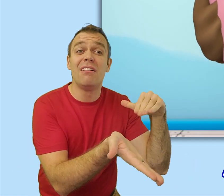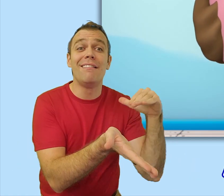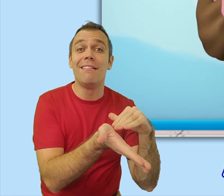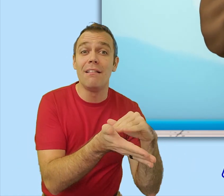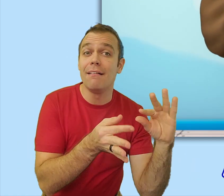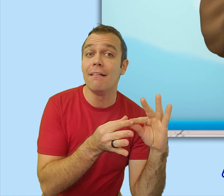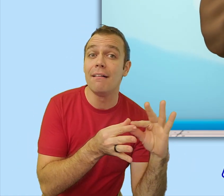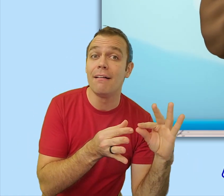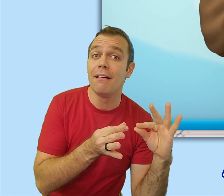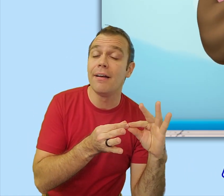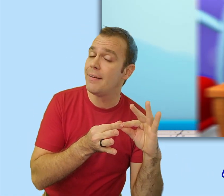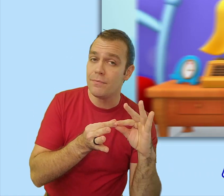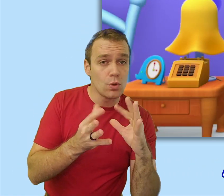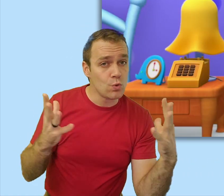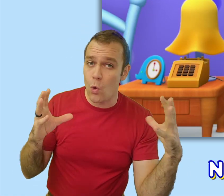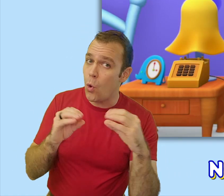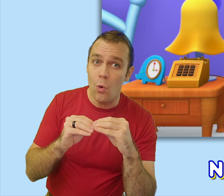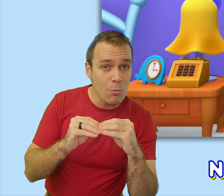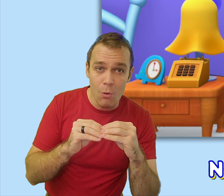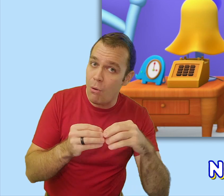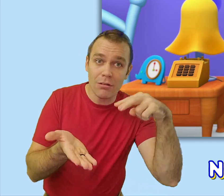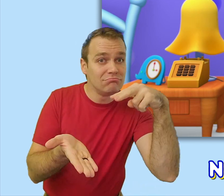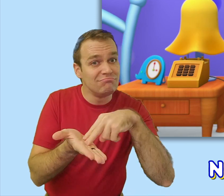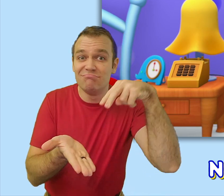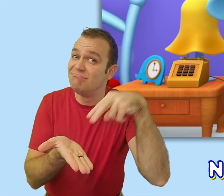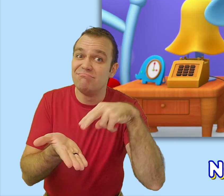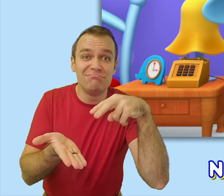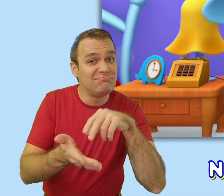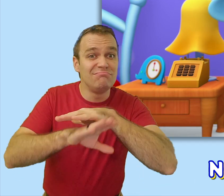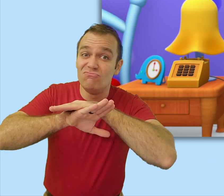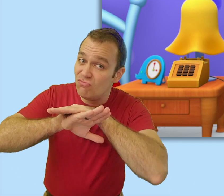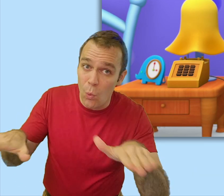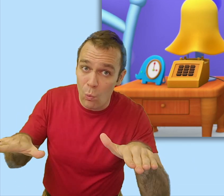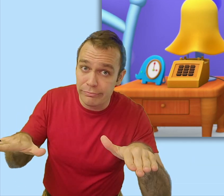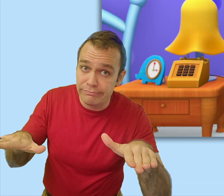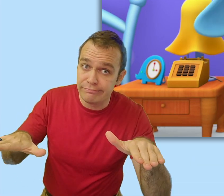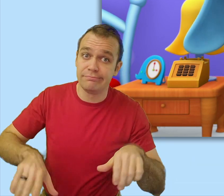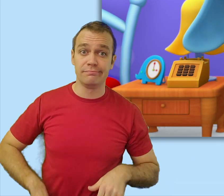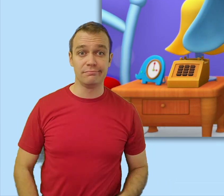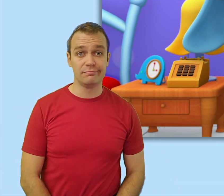the doctor and the doctor said, No more babies